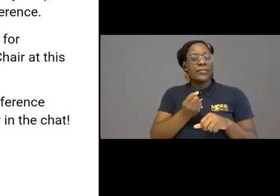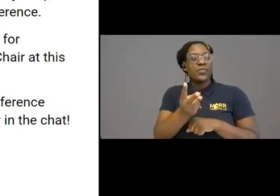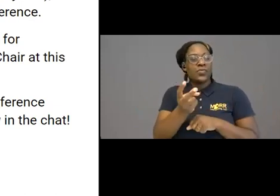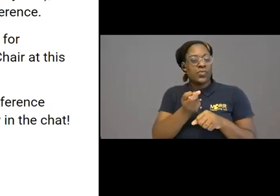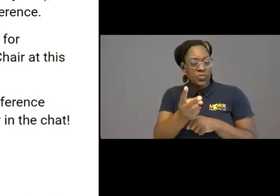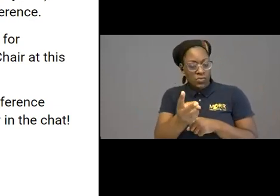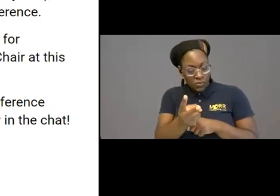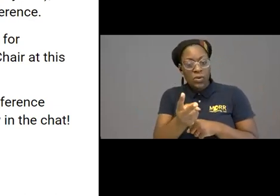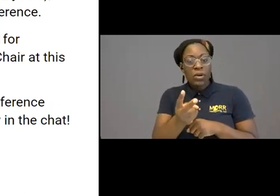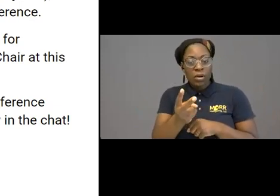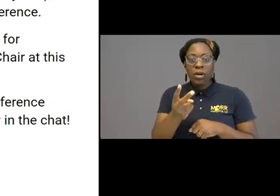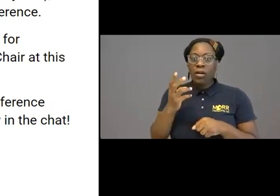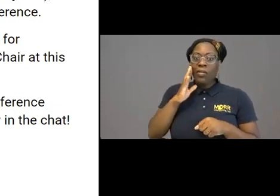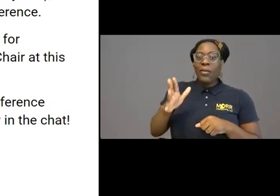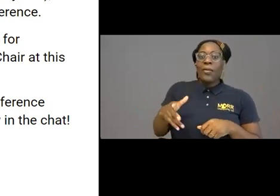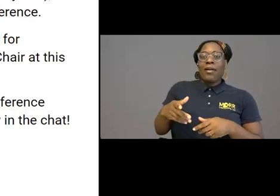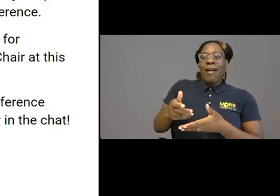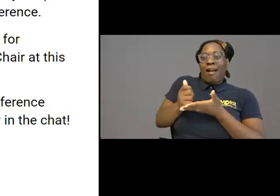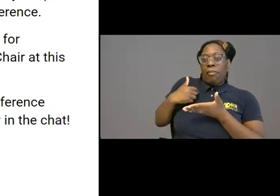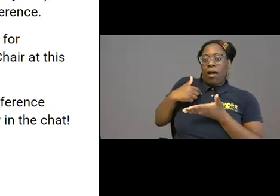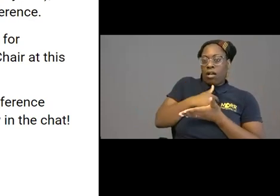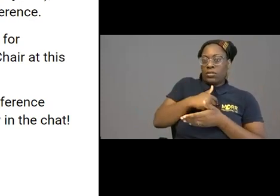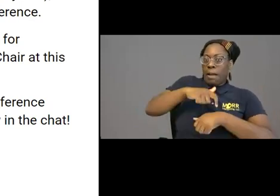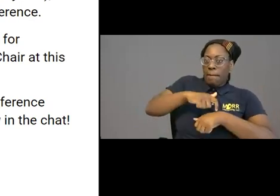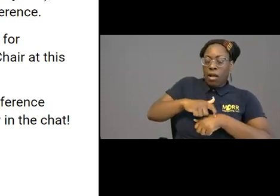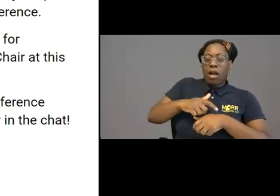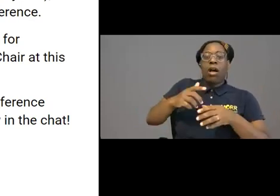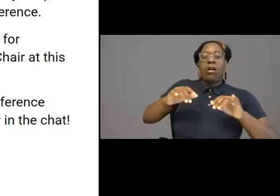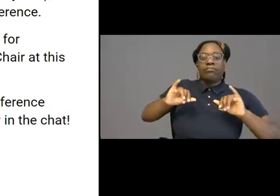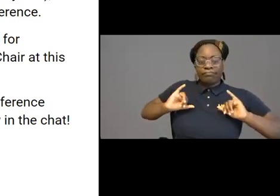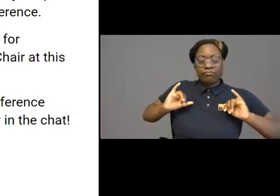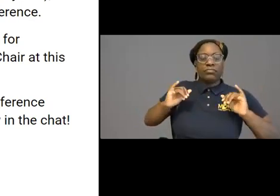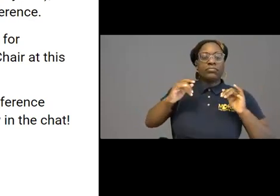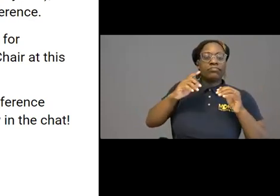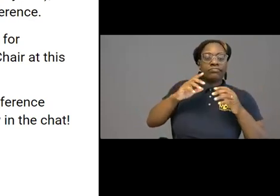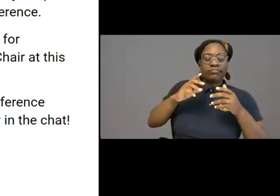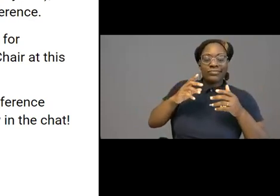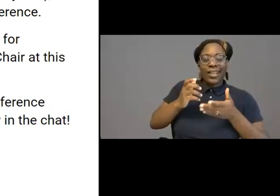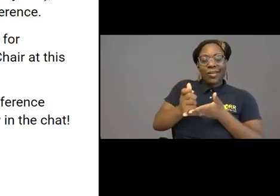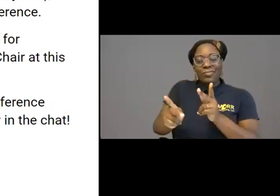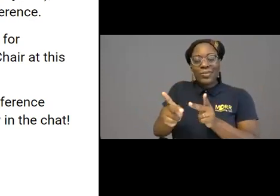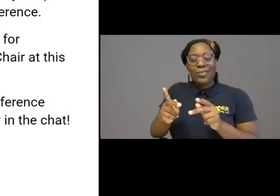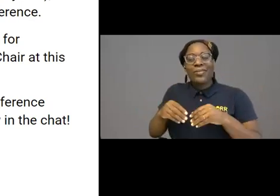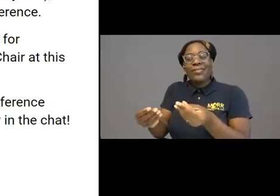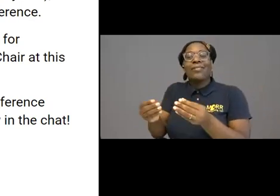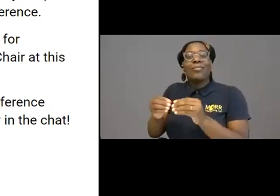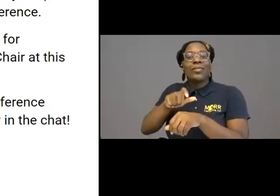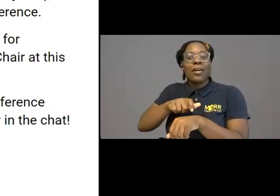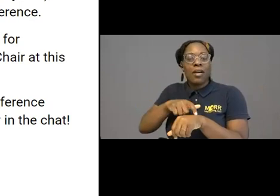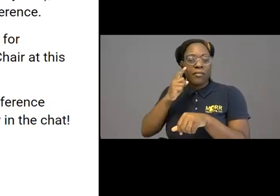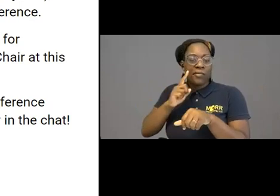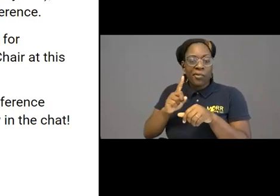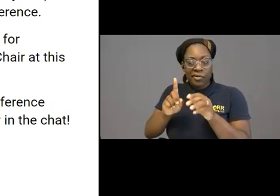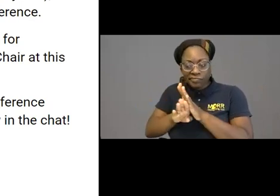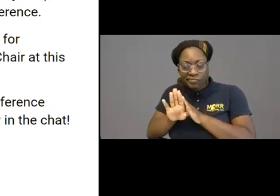time for conference presenters to write proposals and create their presentation materials. So we are postponing the call for conference chair and co-chair